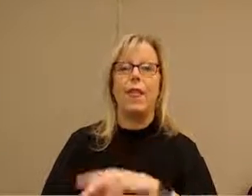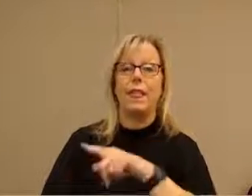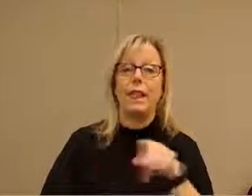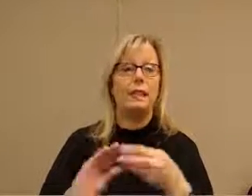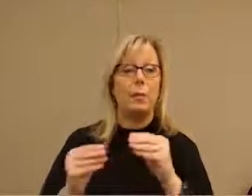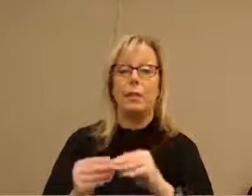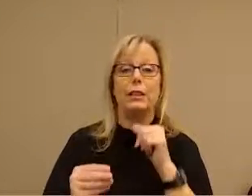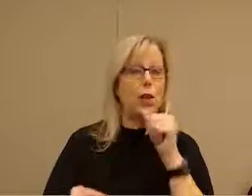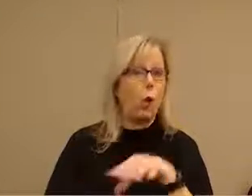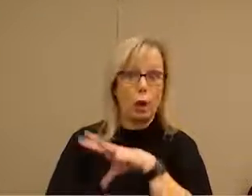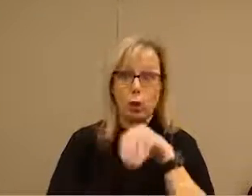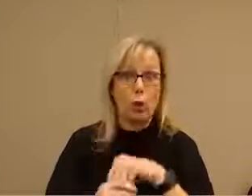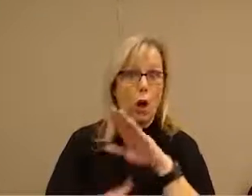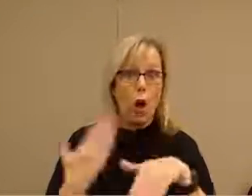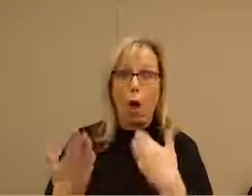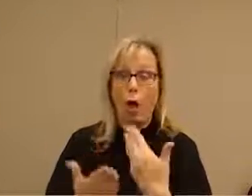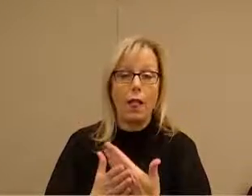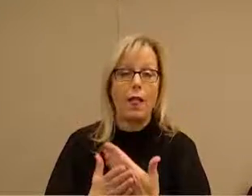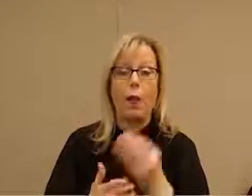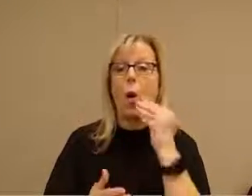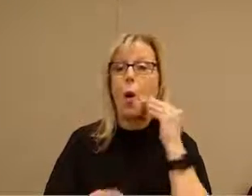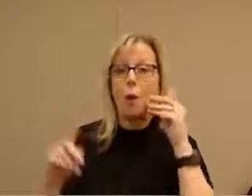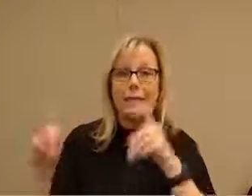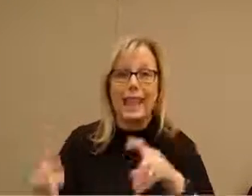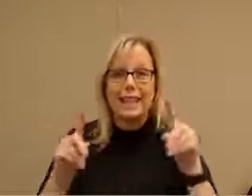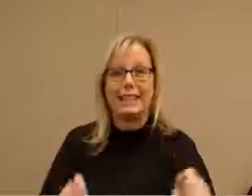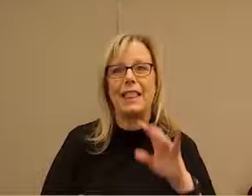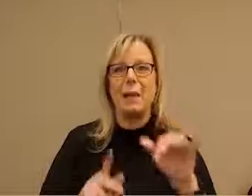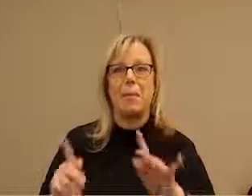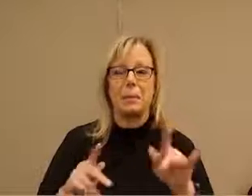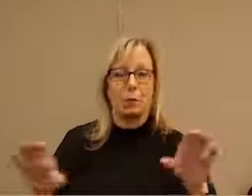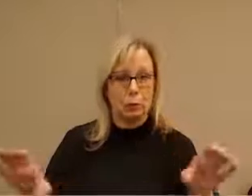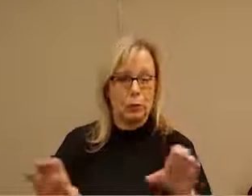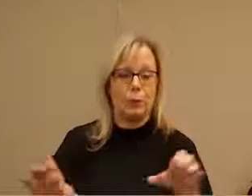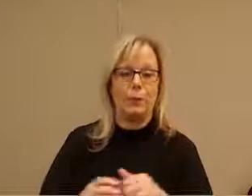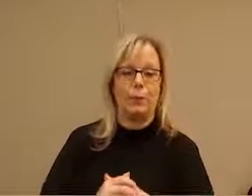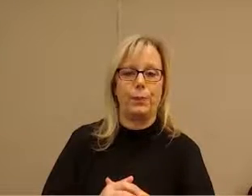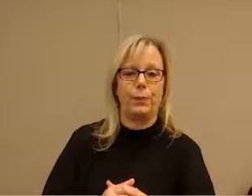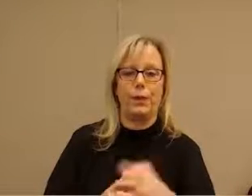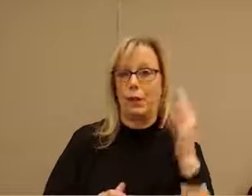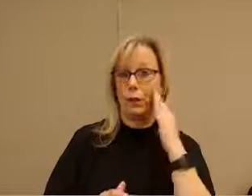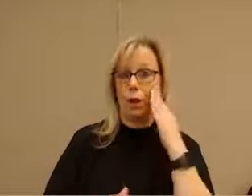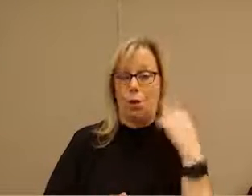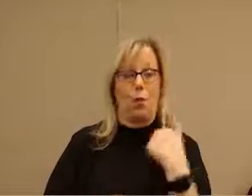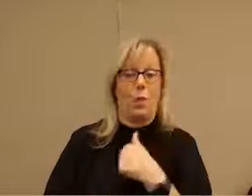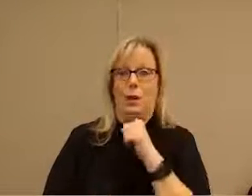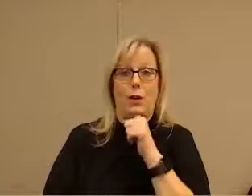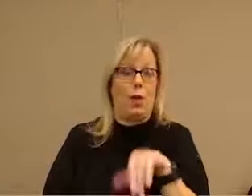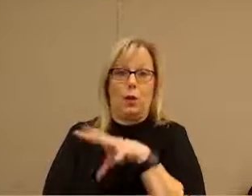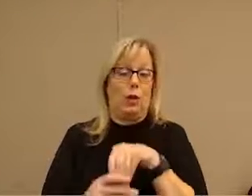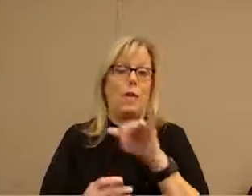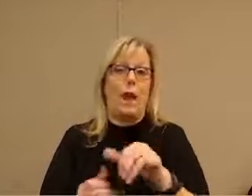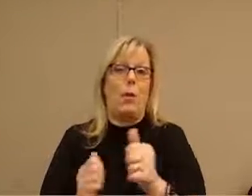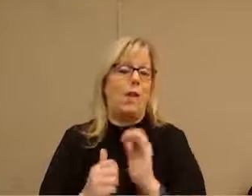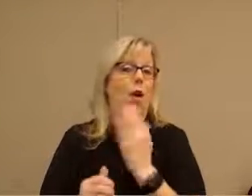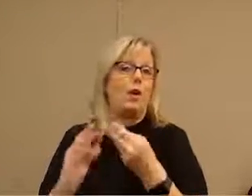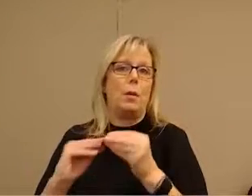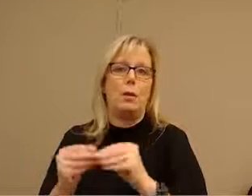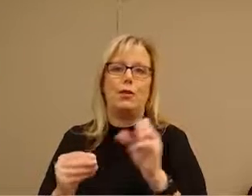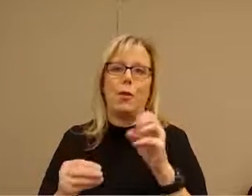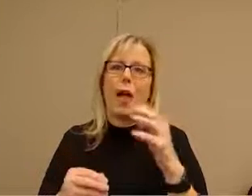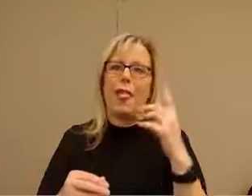numbers don't include all of the home tests that people do. We don't include those in the numbers, so I